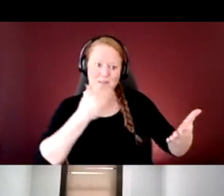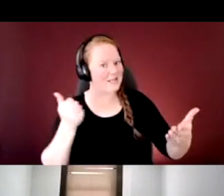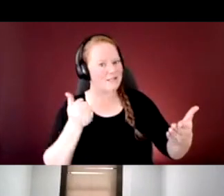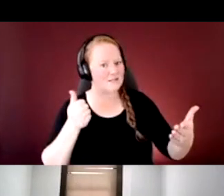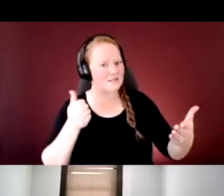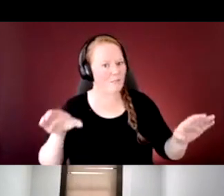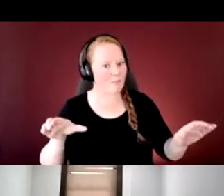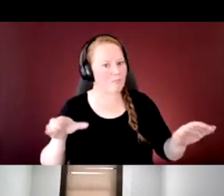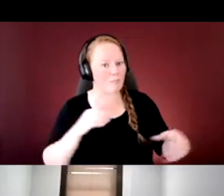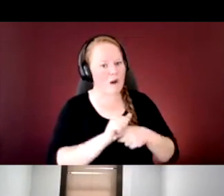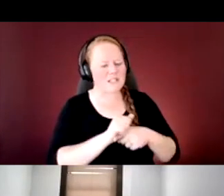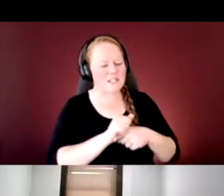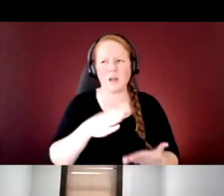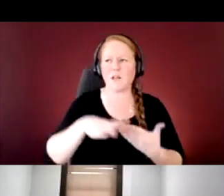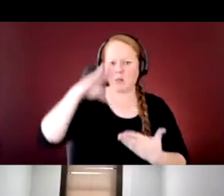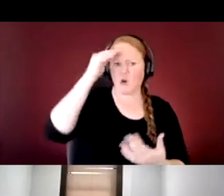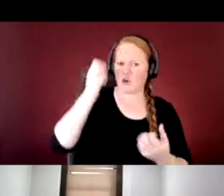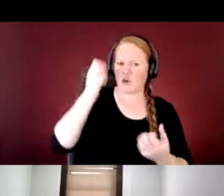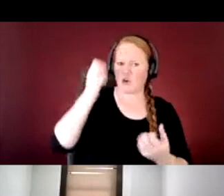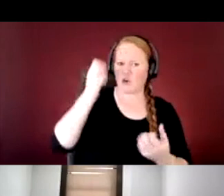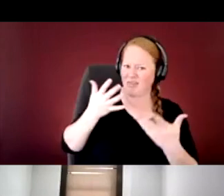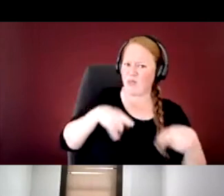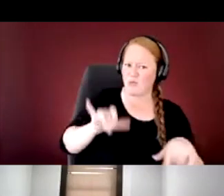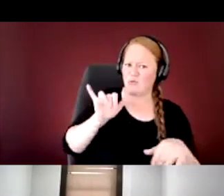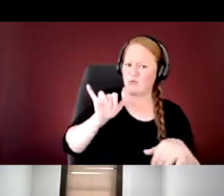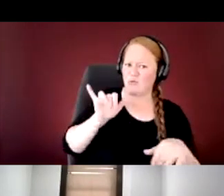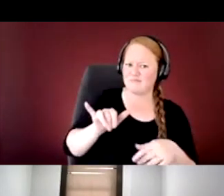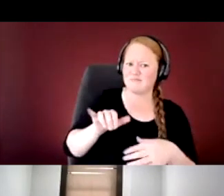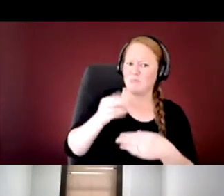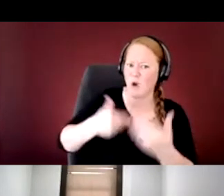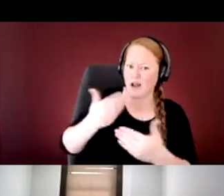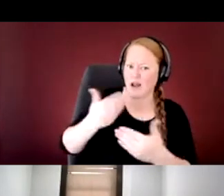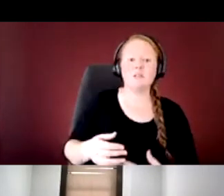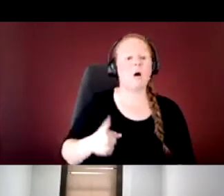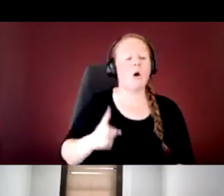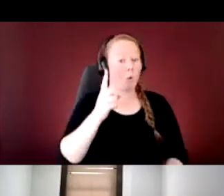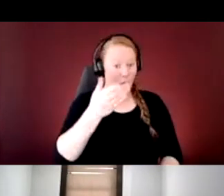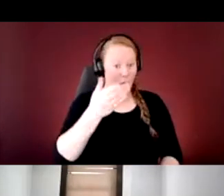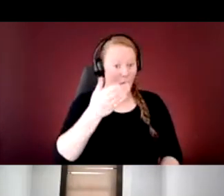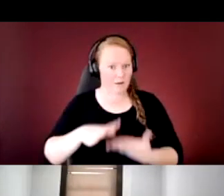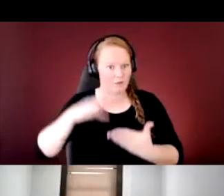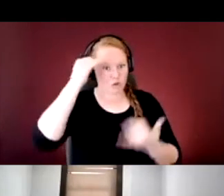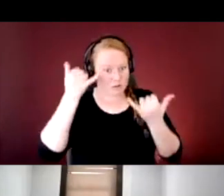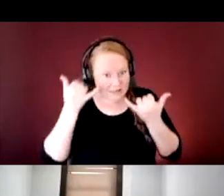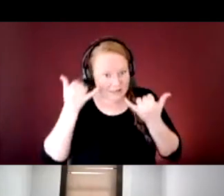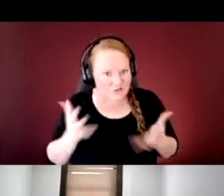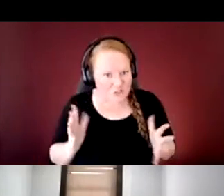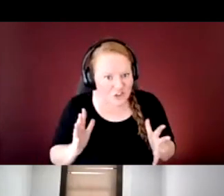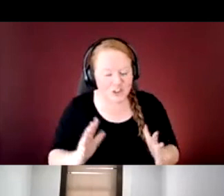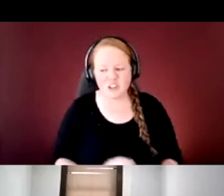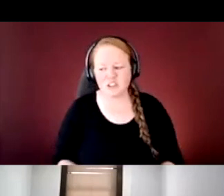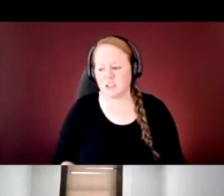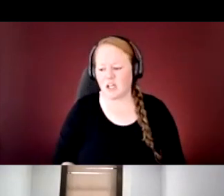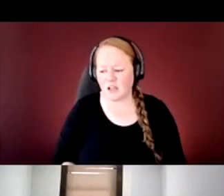we knew we'd learn a lot from the process. One thing I've already learned is if we want more to